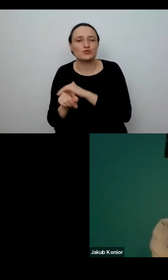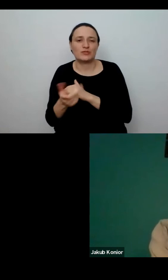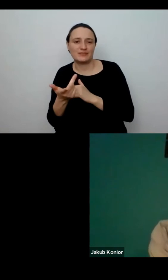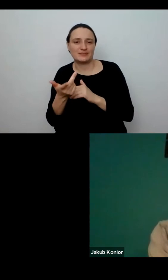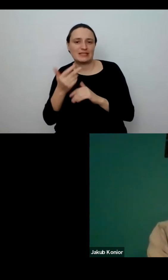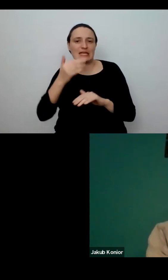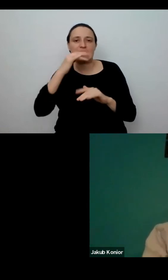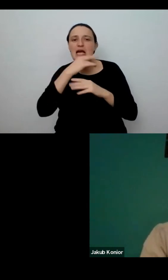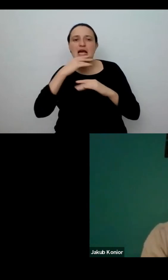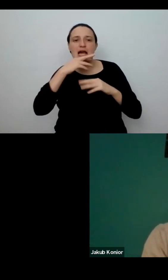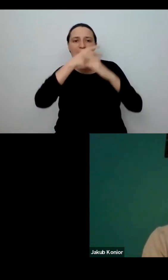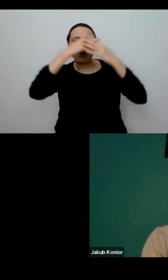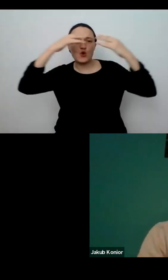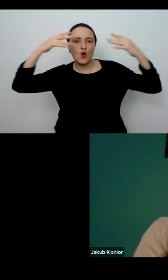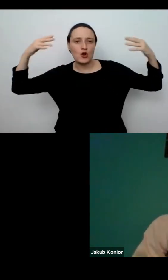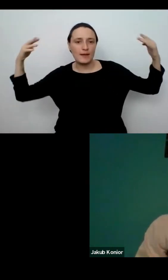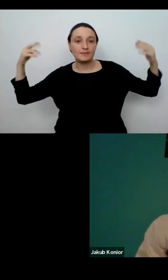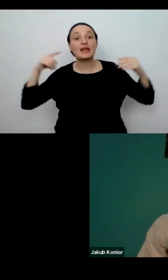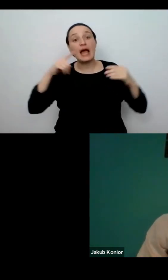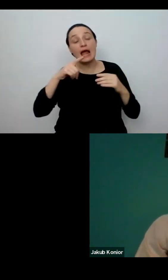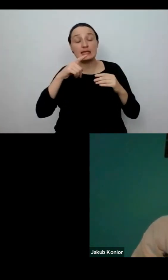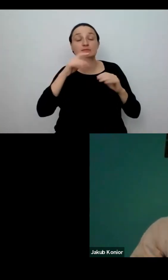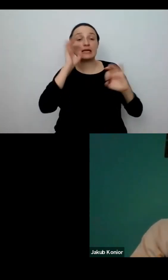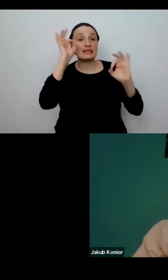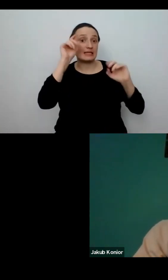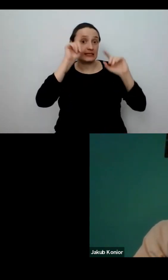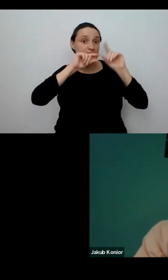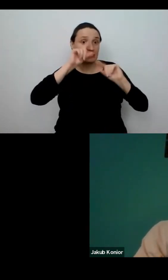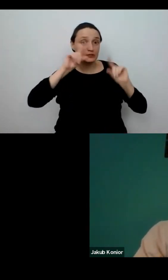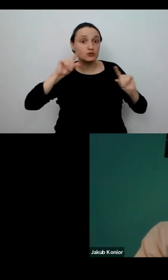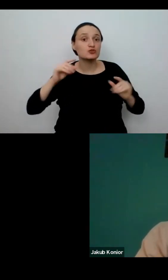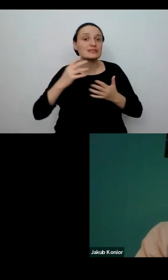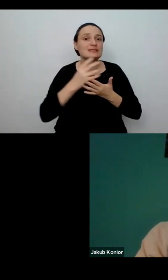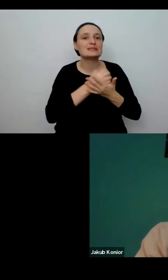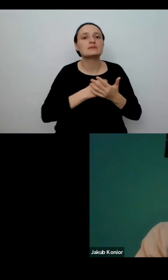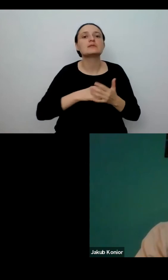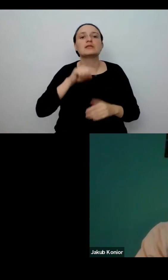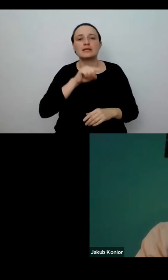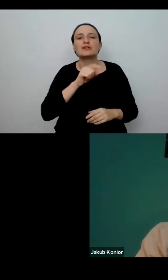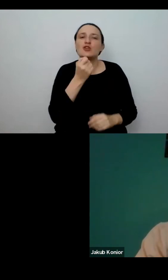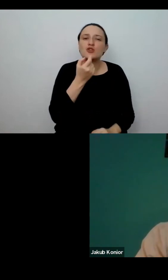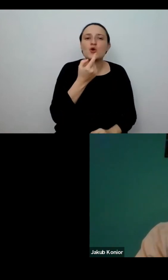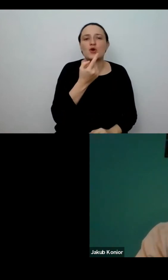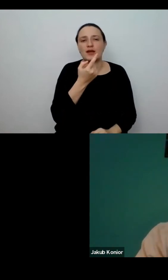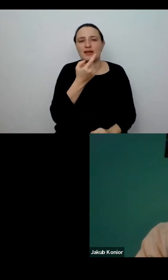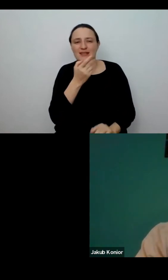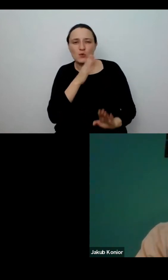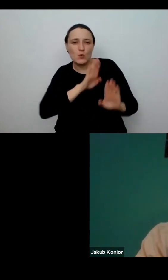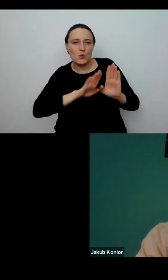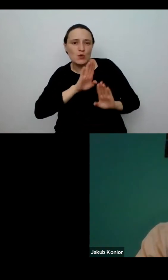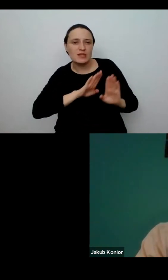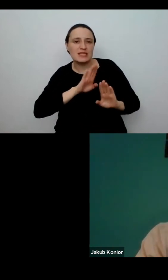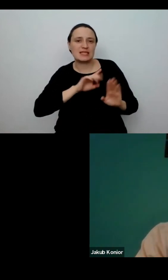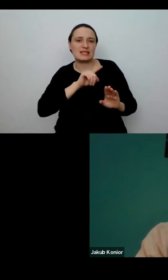which shows you the statistics, I already removed the aurora by hand, but it's not perfect. It's